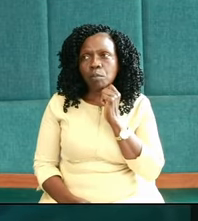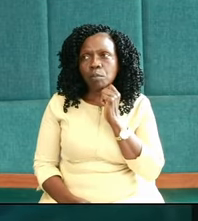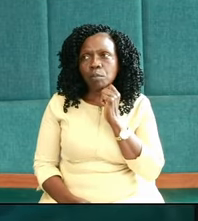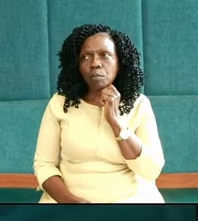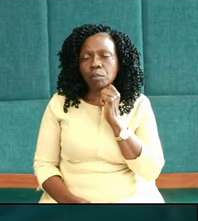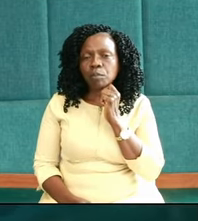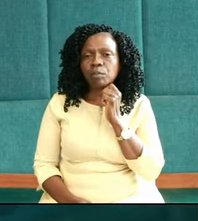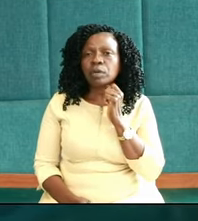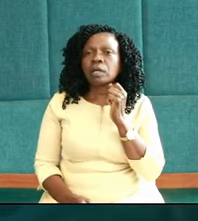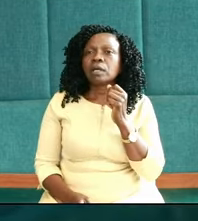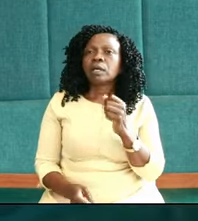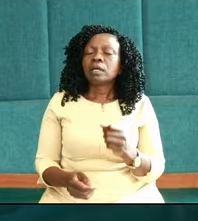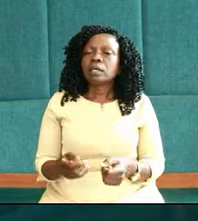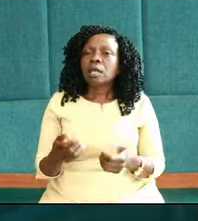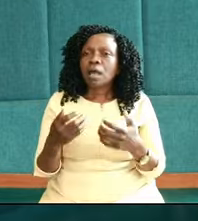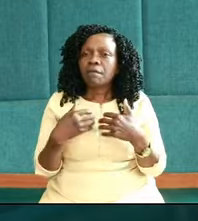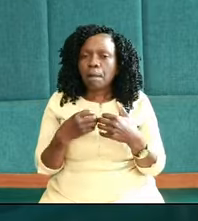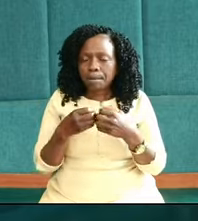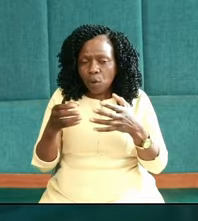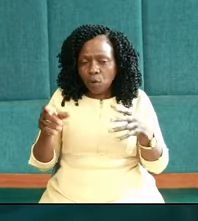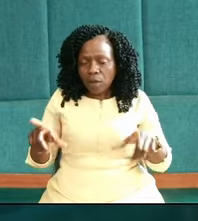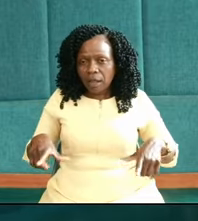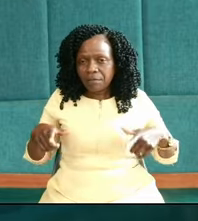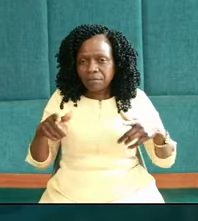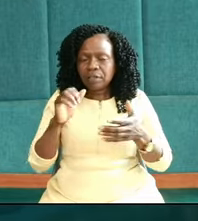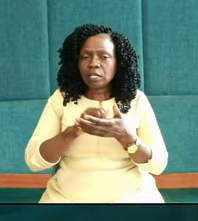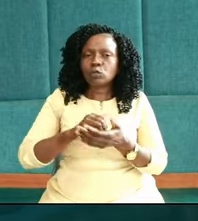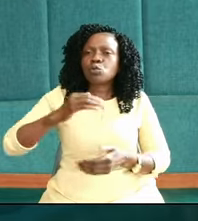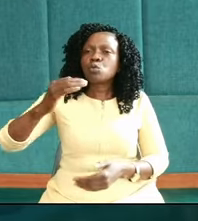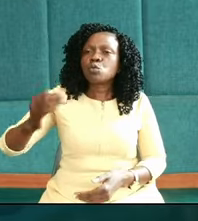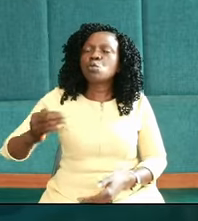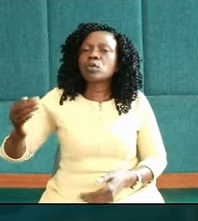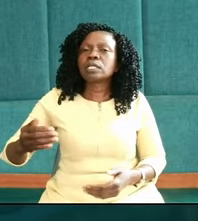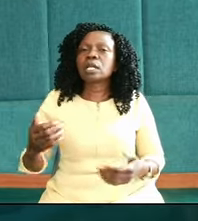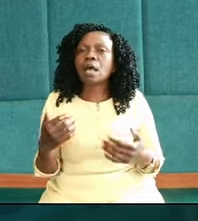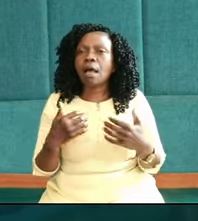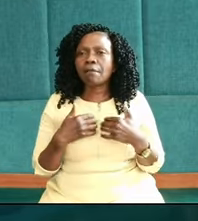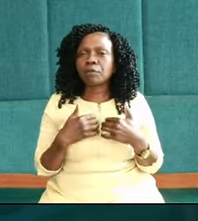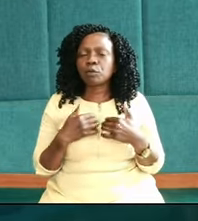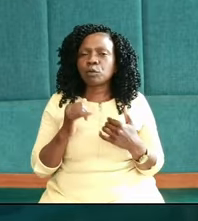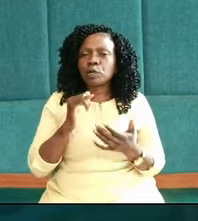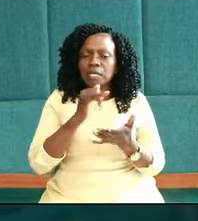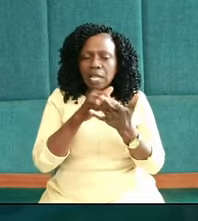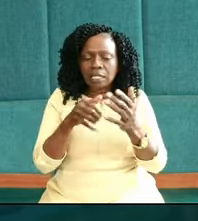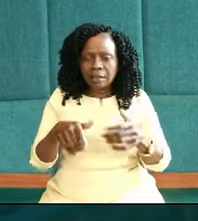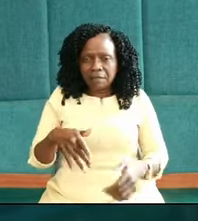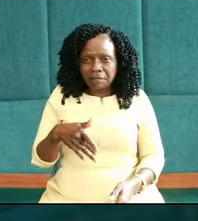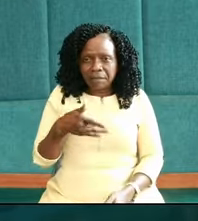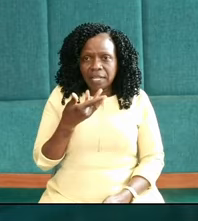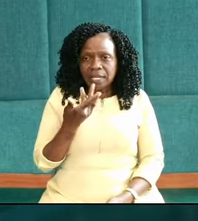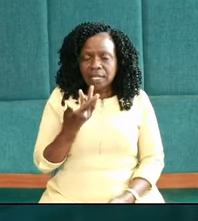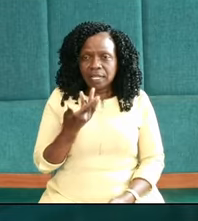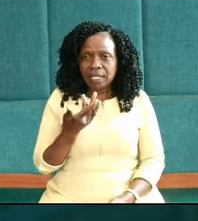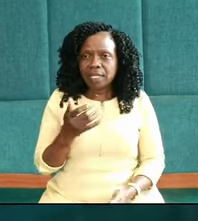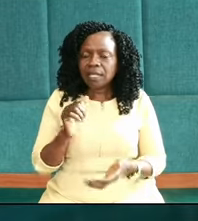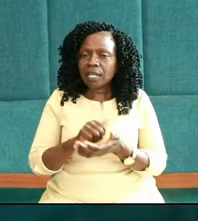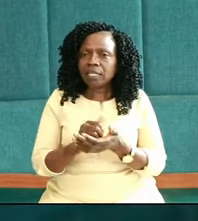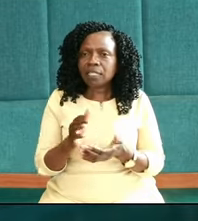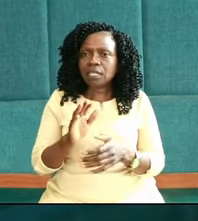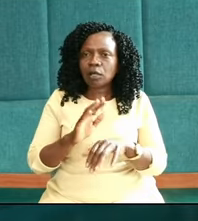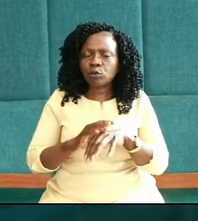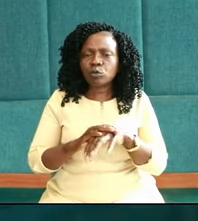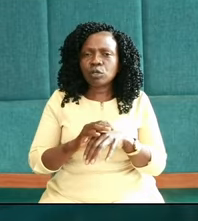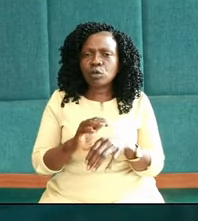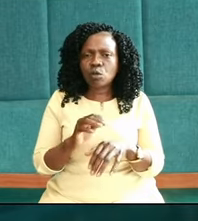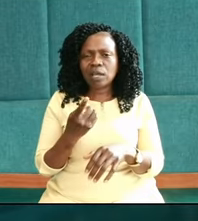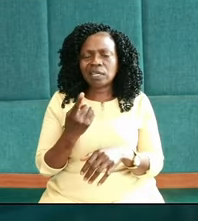immoral life that you always love, you will just feel that it is not a good one, and you will